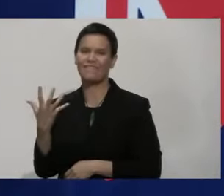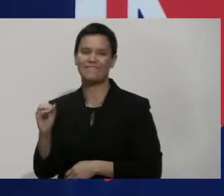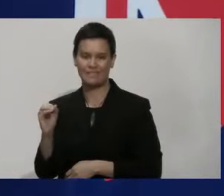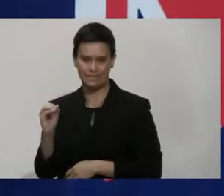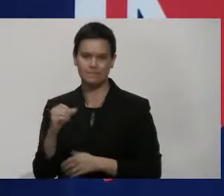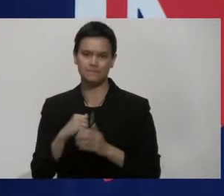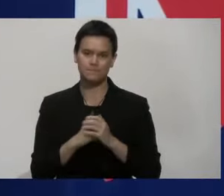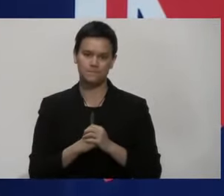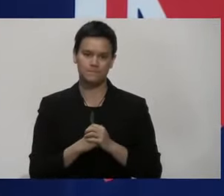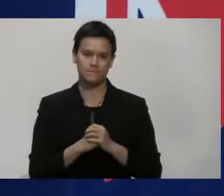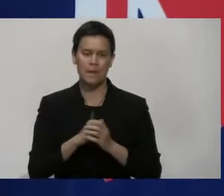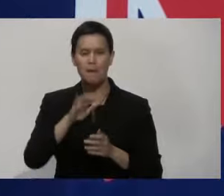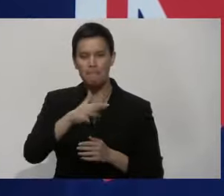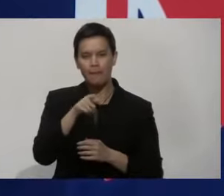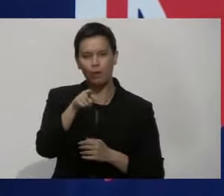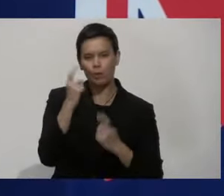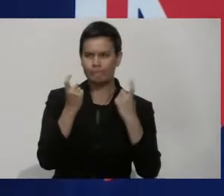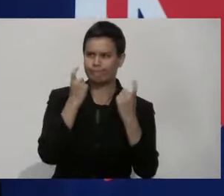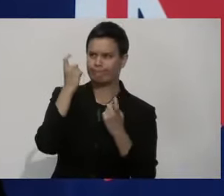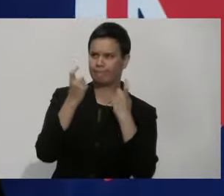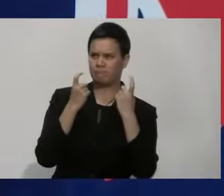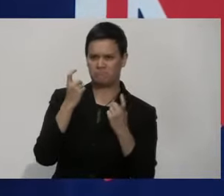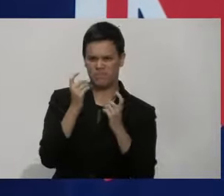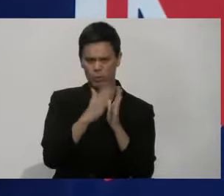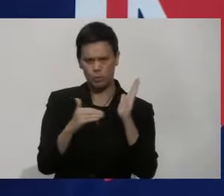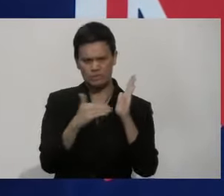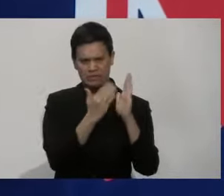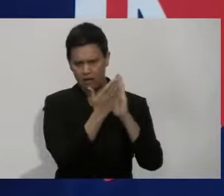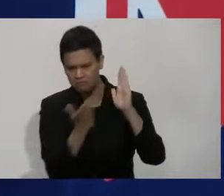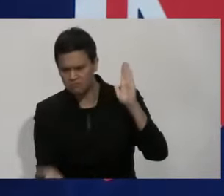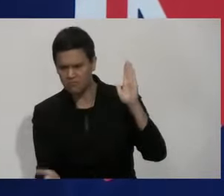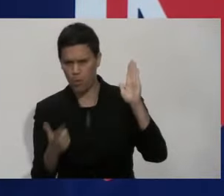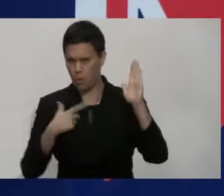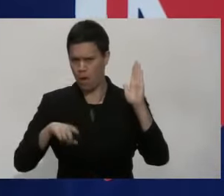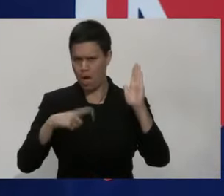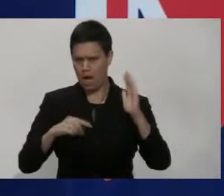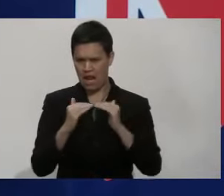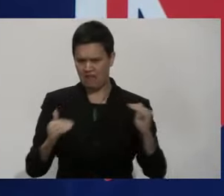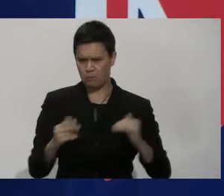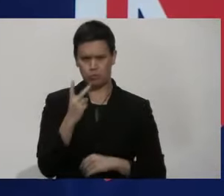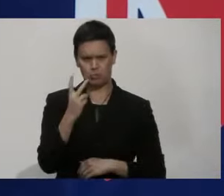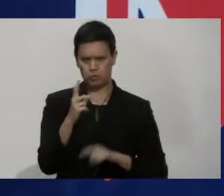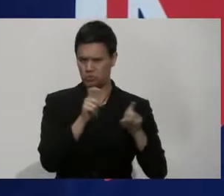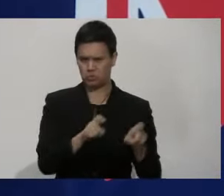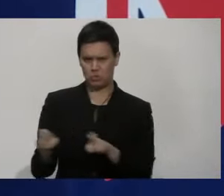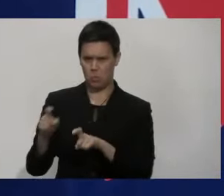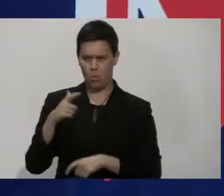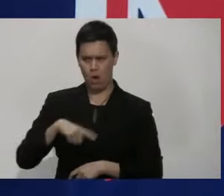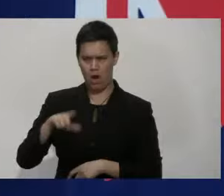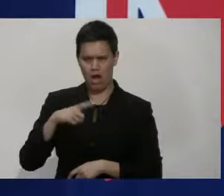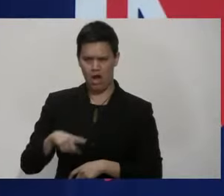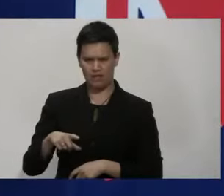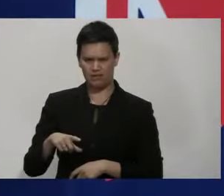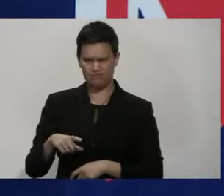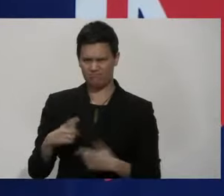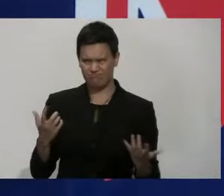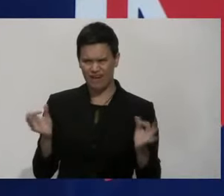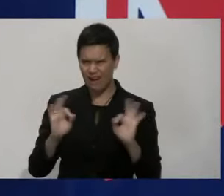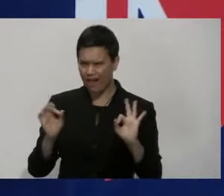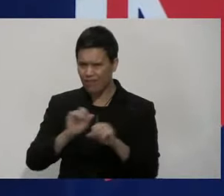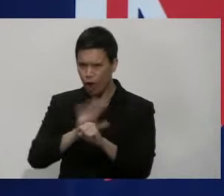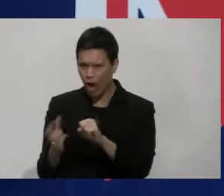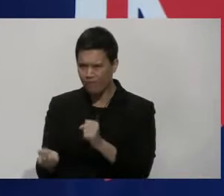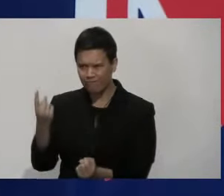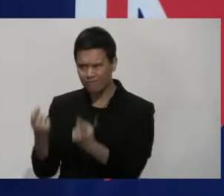for keeping New Zealand at that level. Many will argue that given we haven't seen cases elsewhere, the rest of